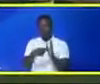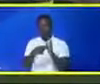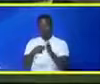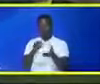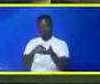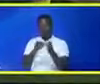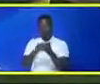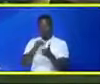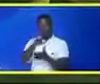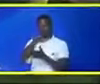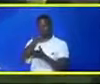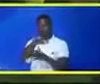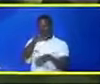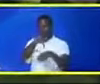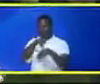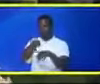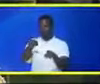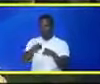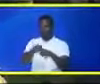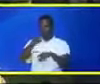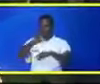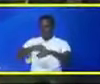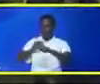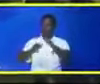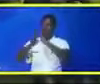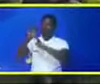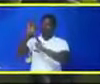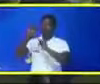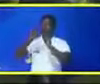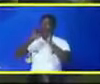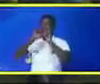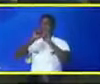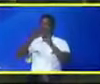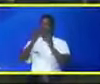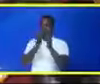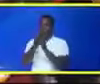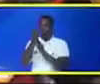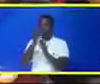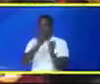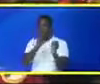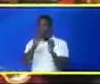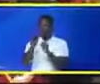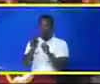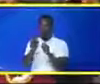of contact, while I call upon the God that answers by fire.